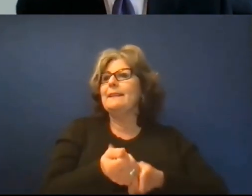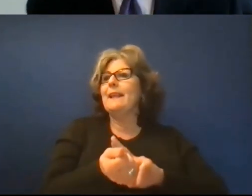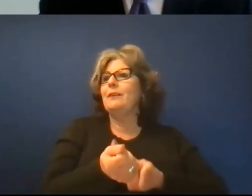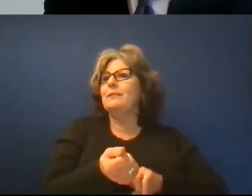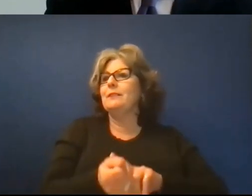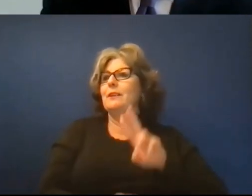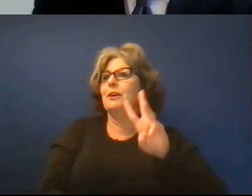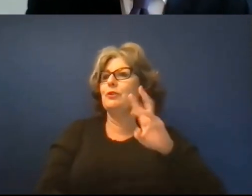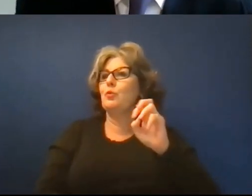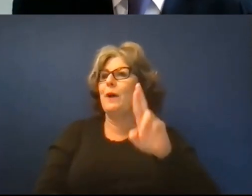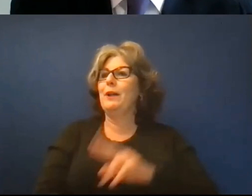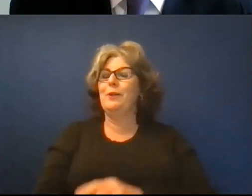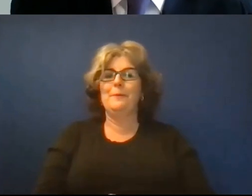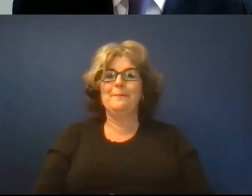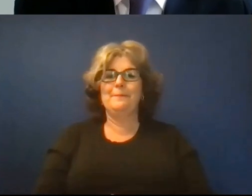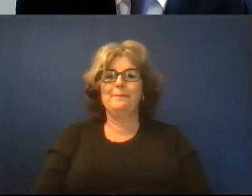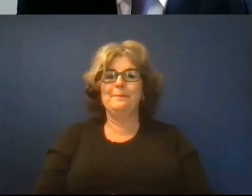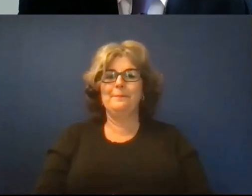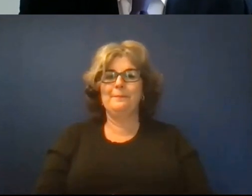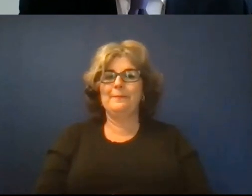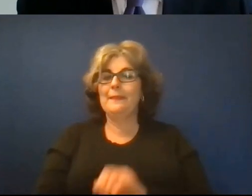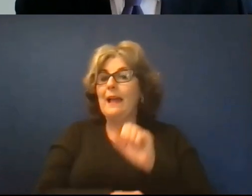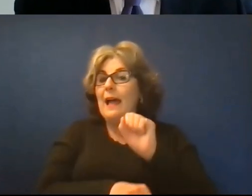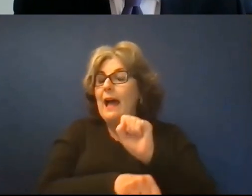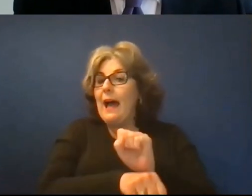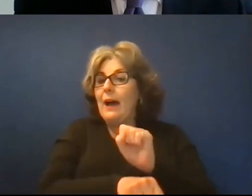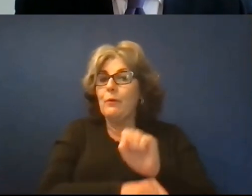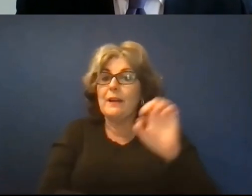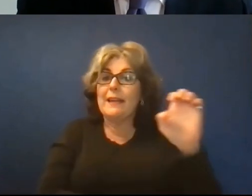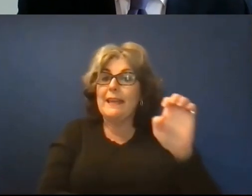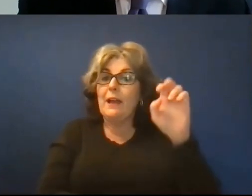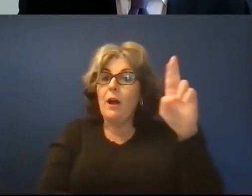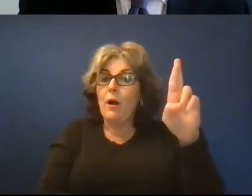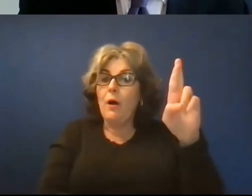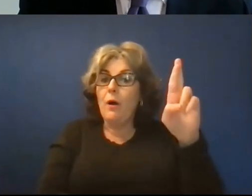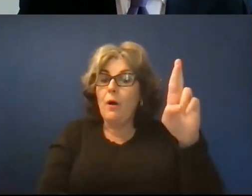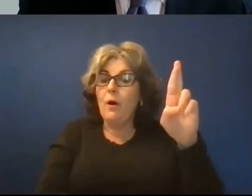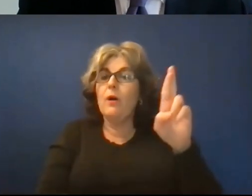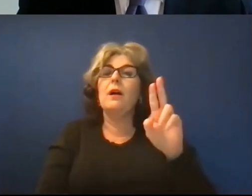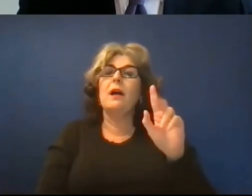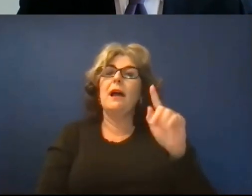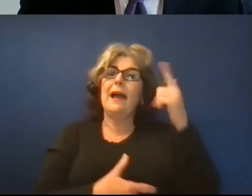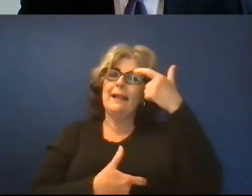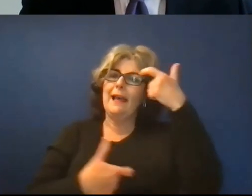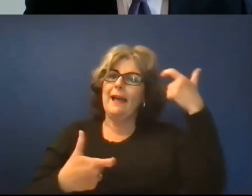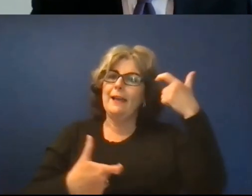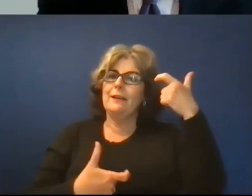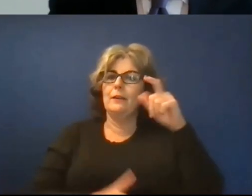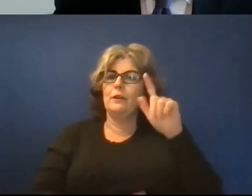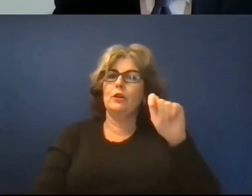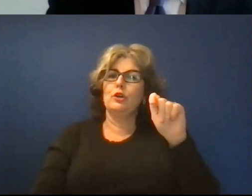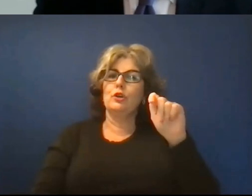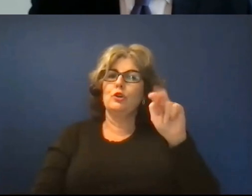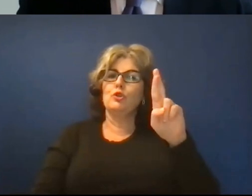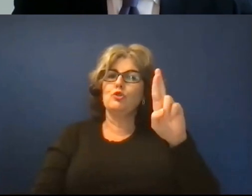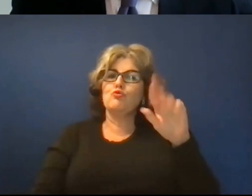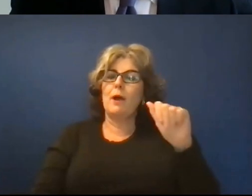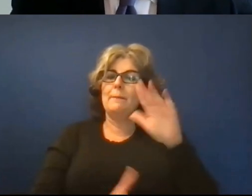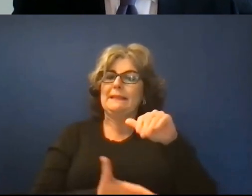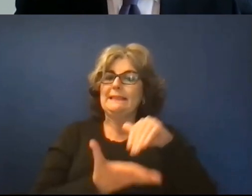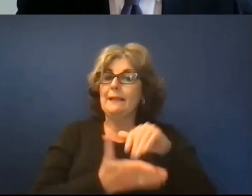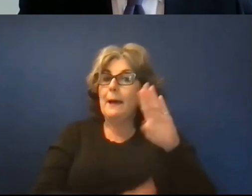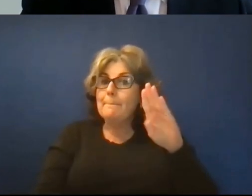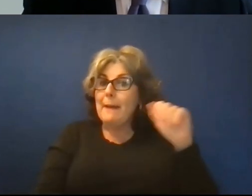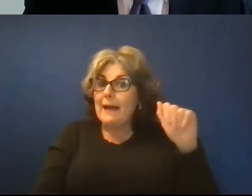you. I work in the ER at a level one trauma center. I have a